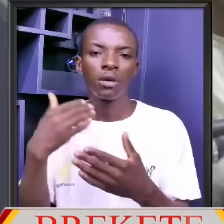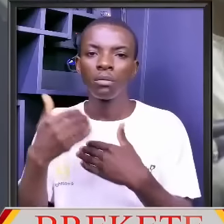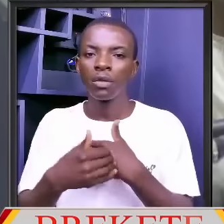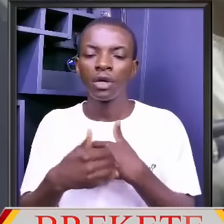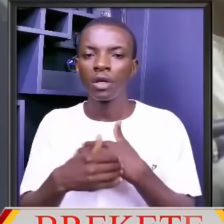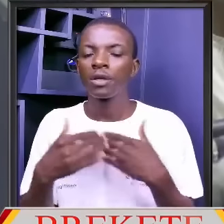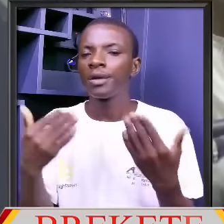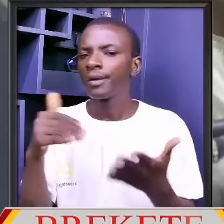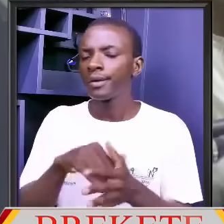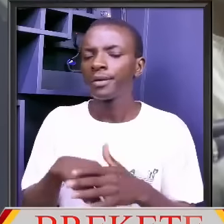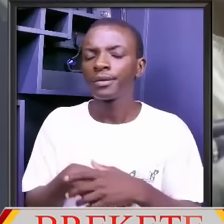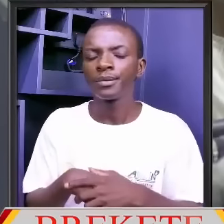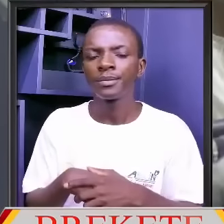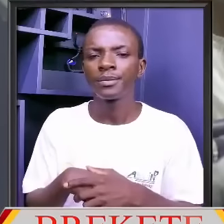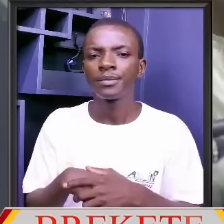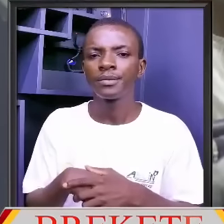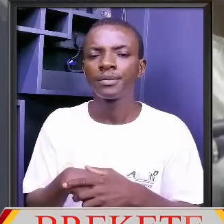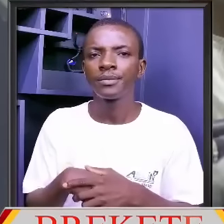bread.